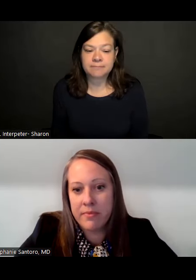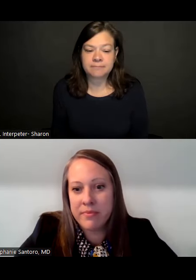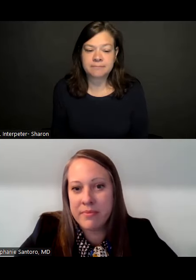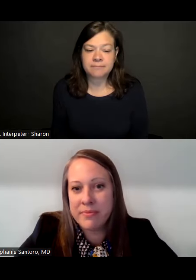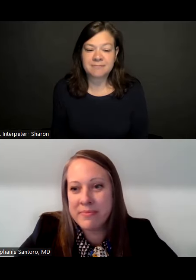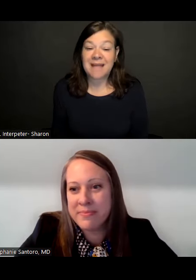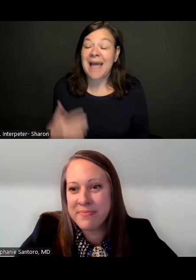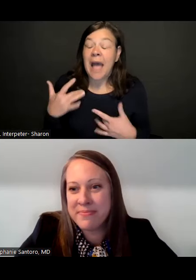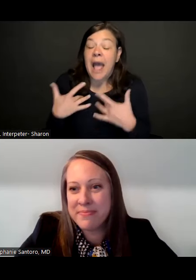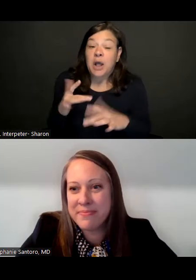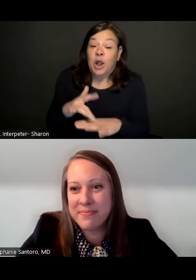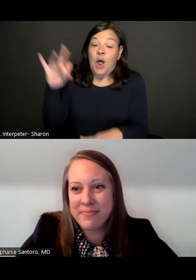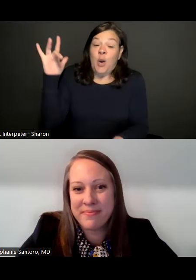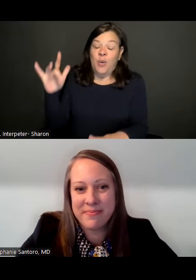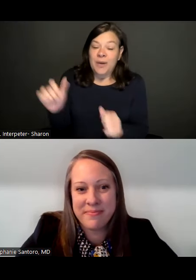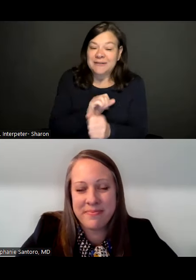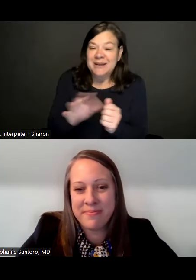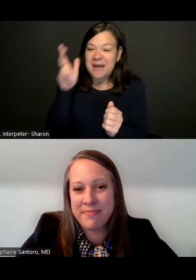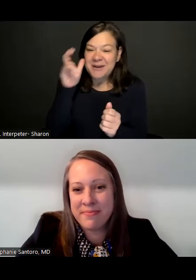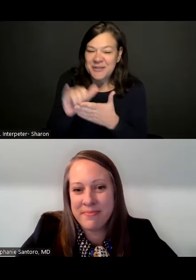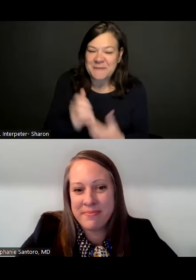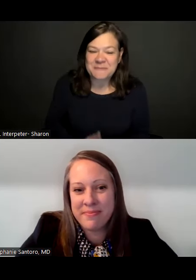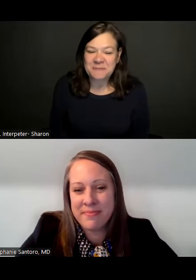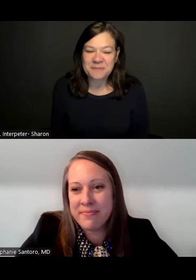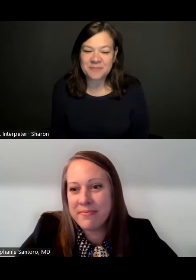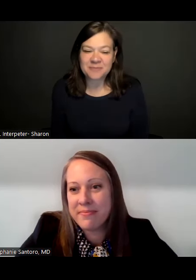Low. Something like that. Something like that.